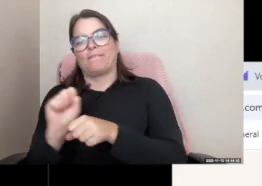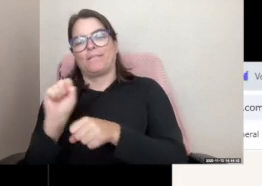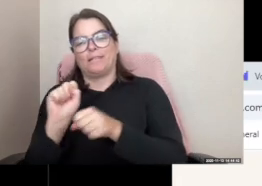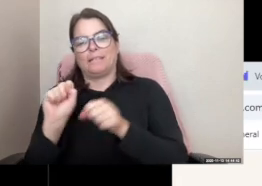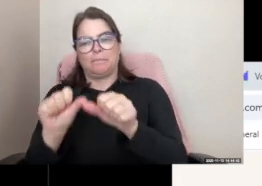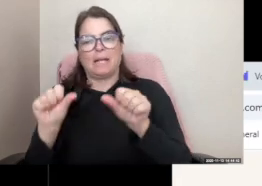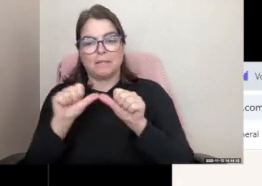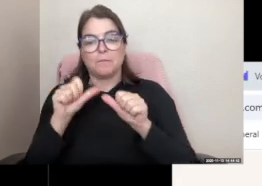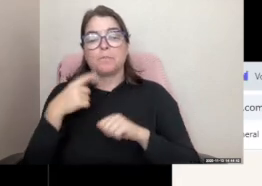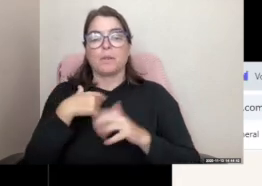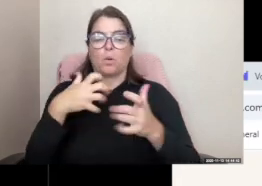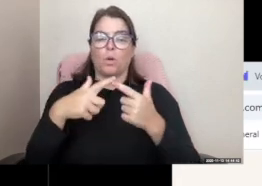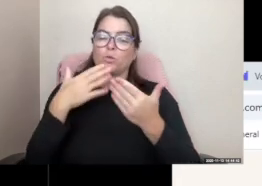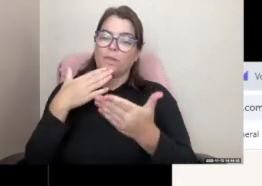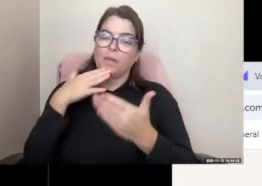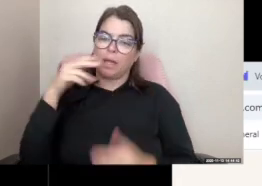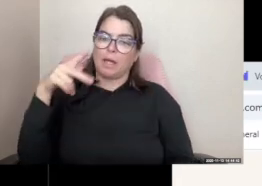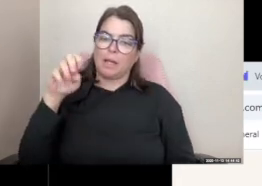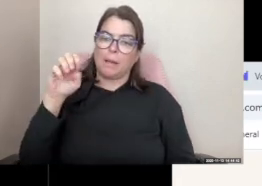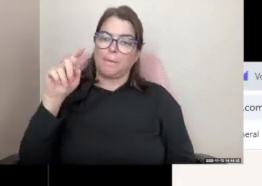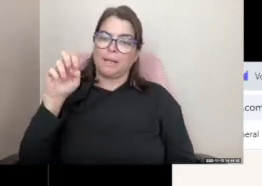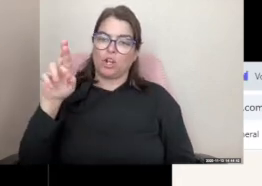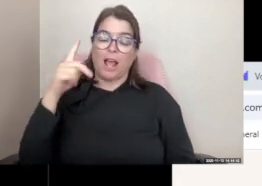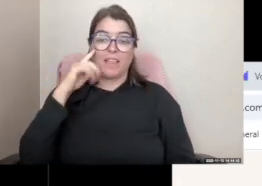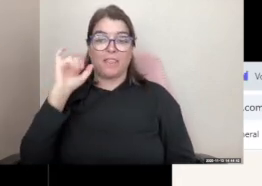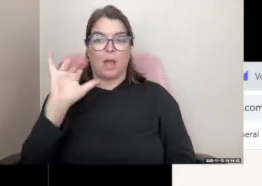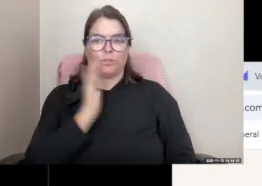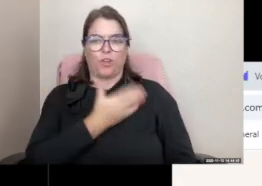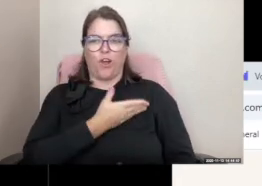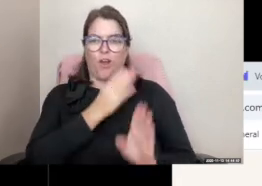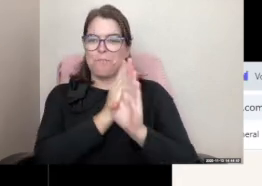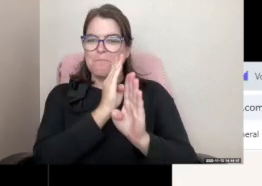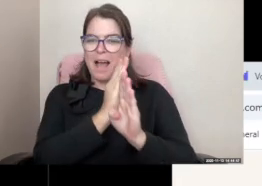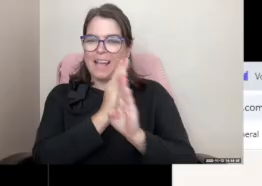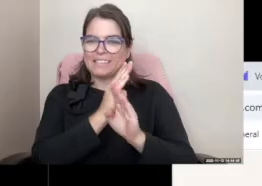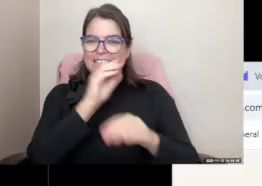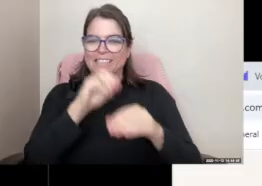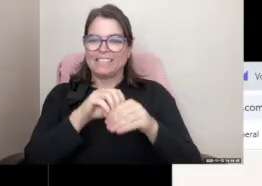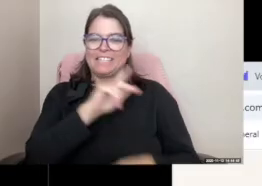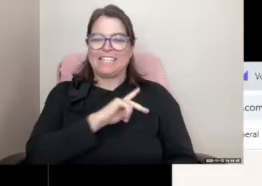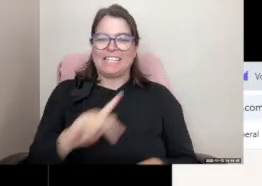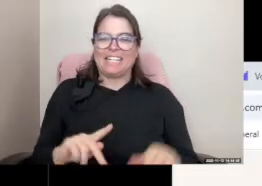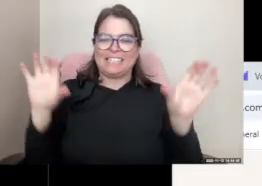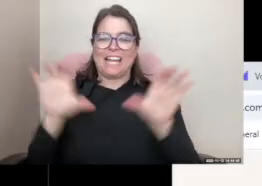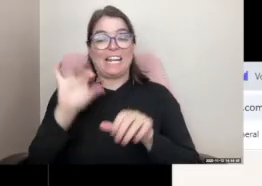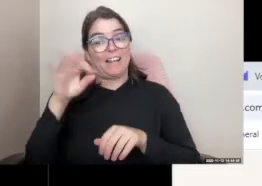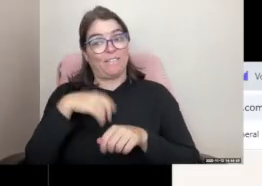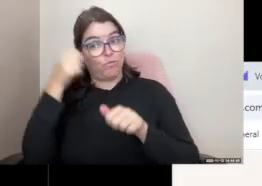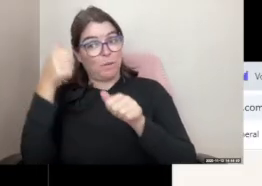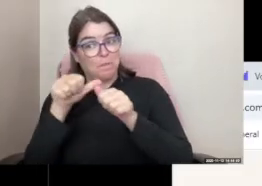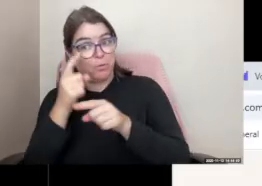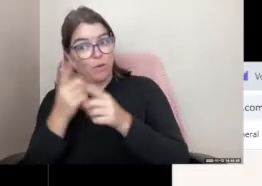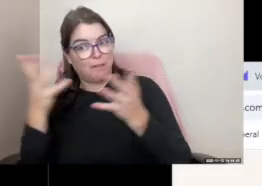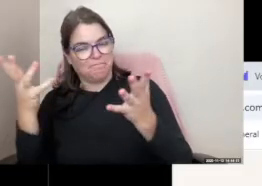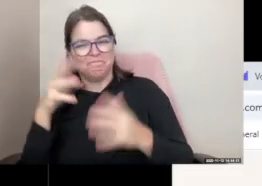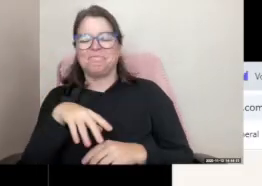Robert Teffteller, Motive Power Systems, Motive Electric Trucks. Been in the game since